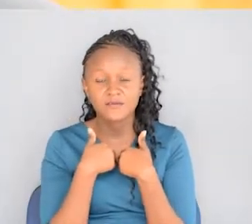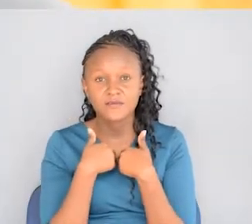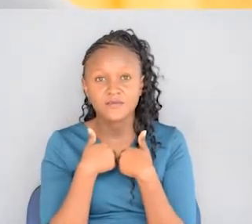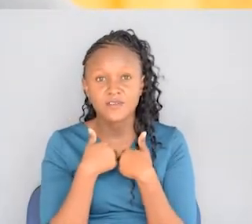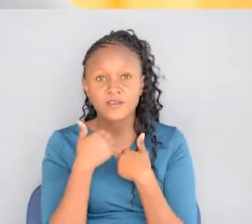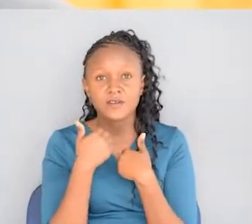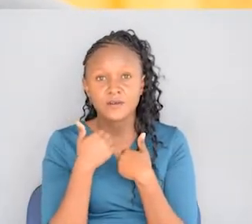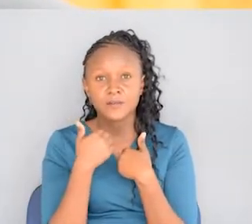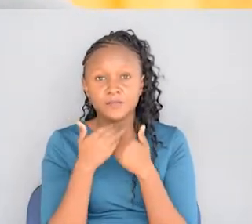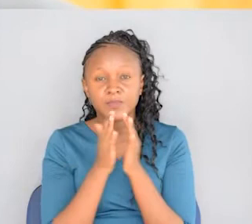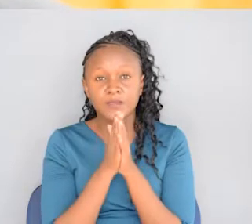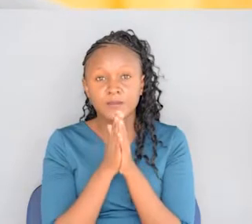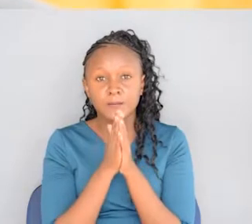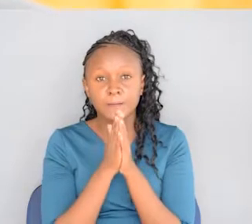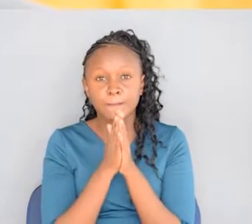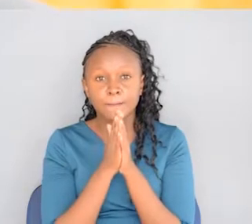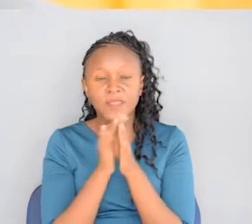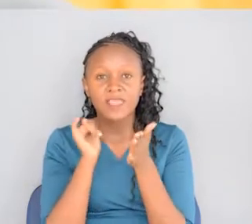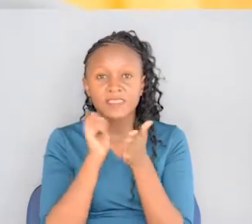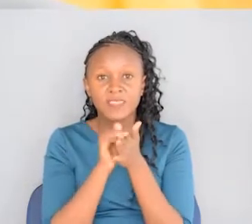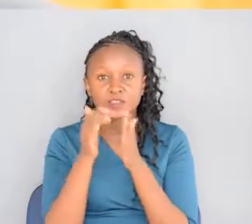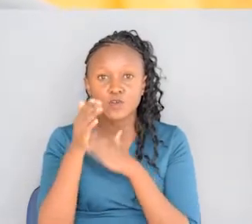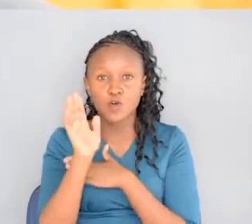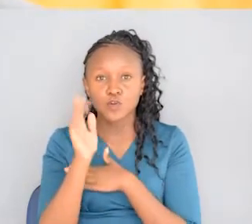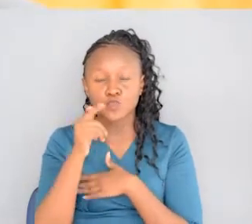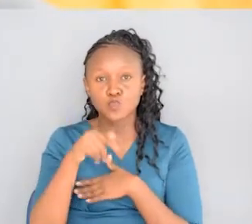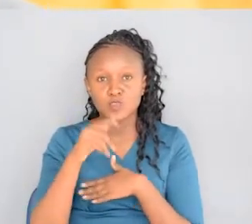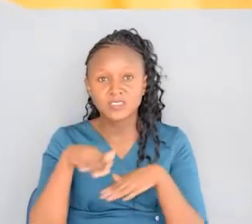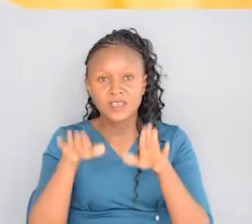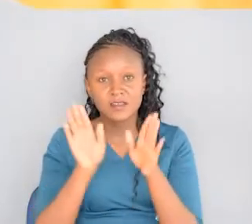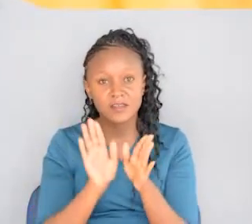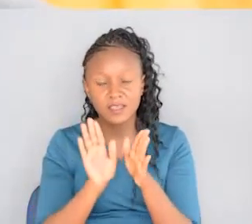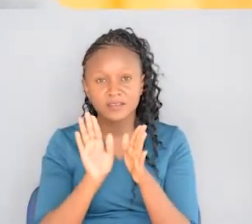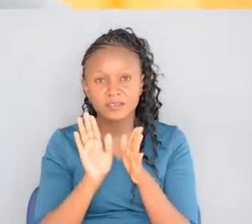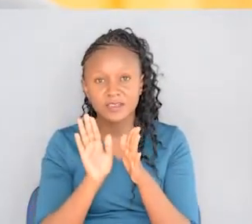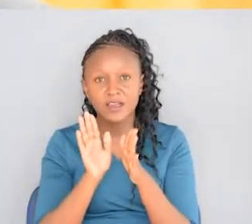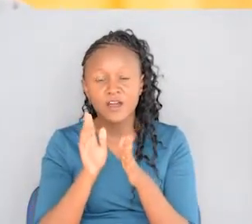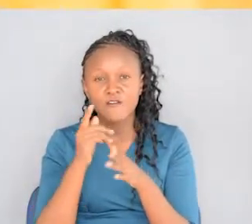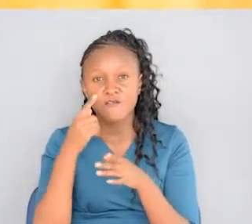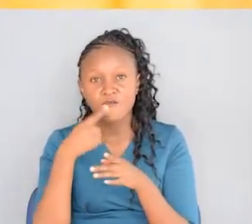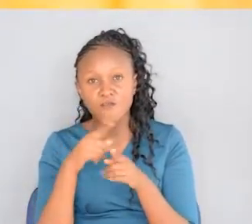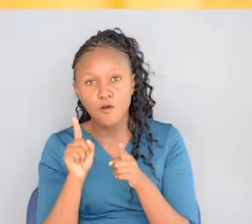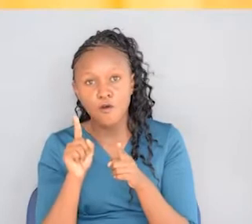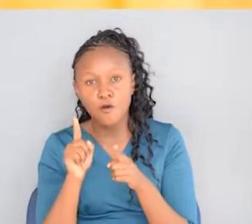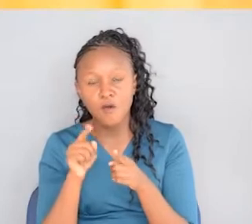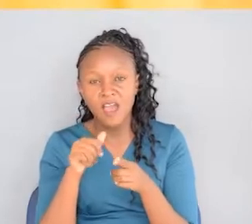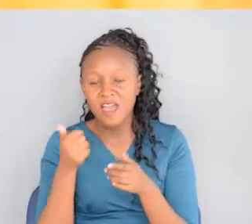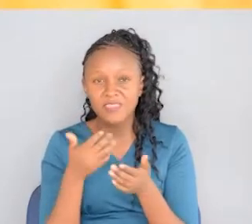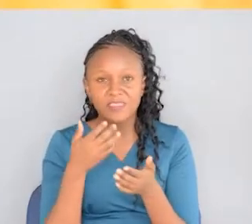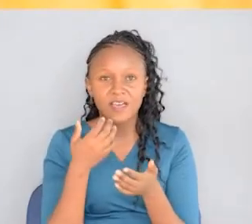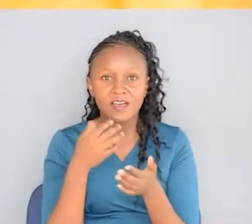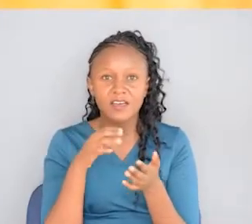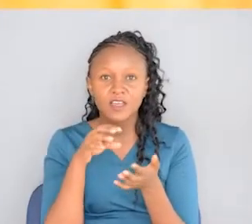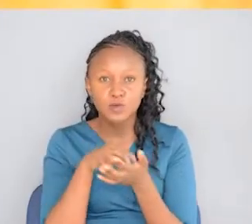agreement that, oh God, we submit ourselves to you for a certain agenda, for a certain issue. There is breakthrough that God